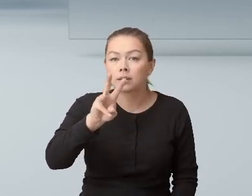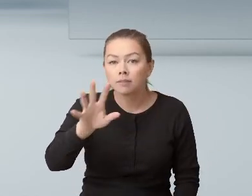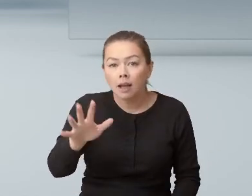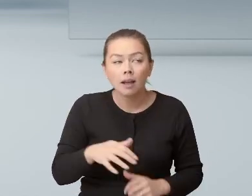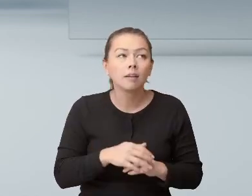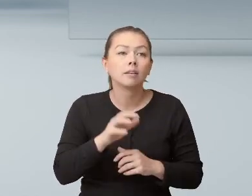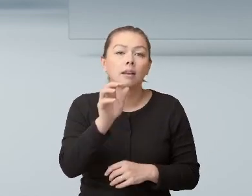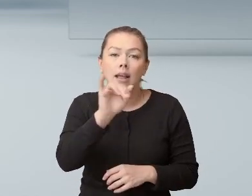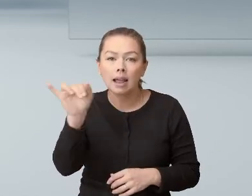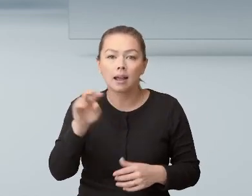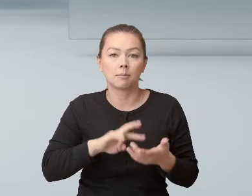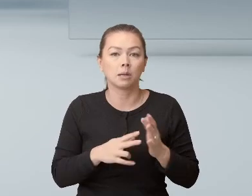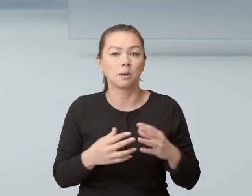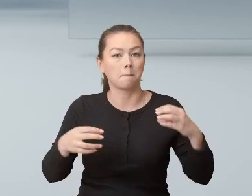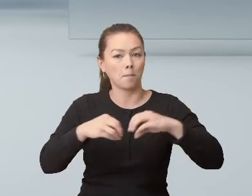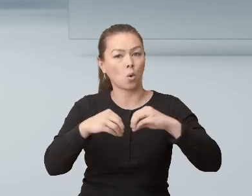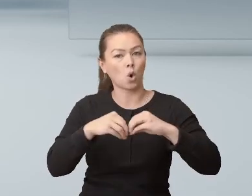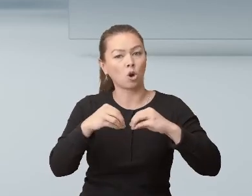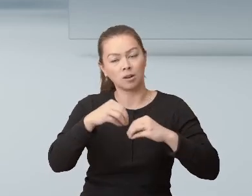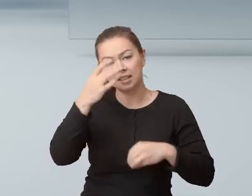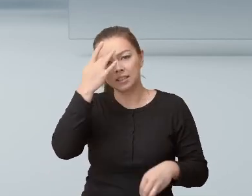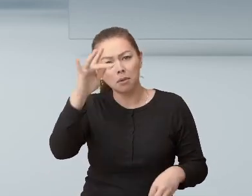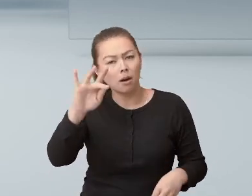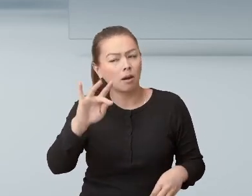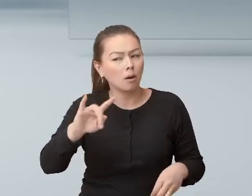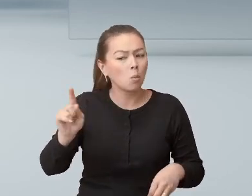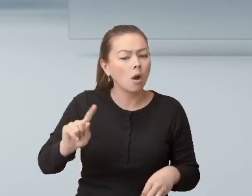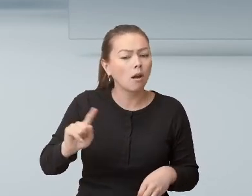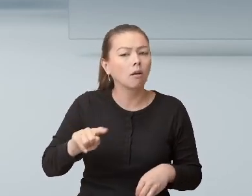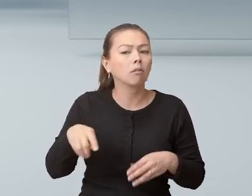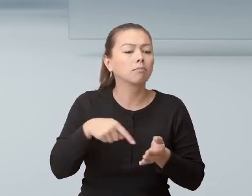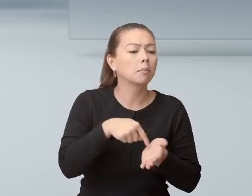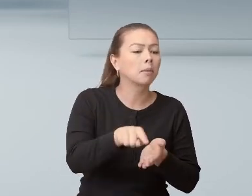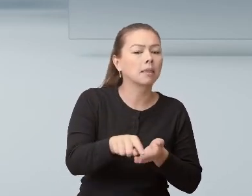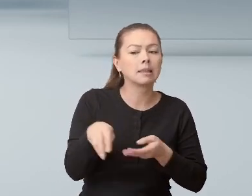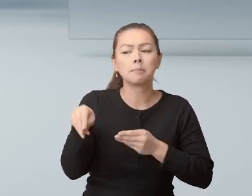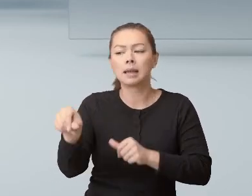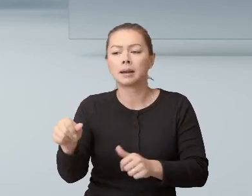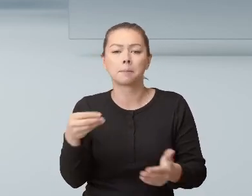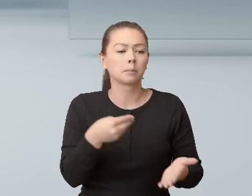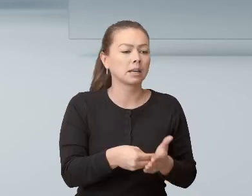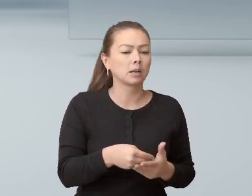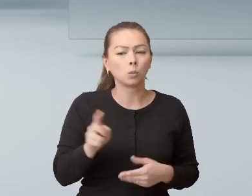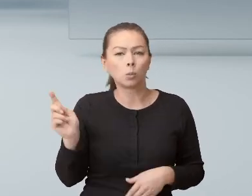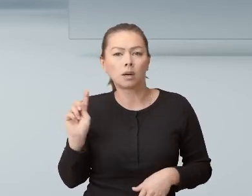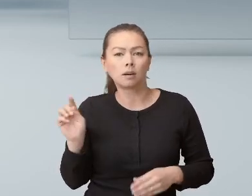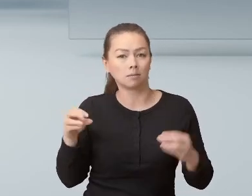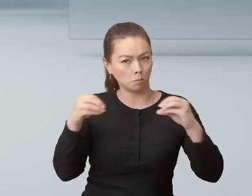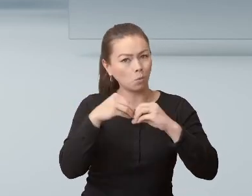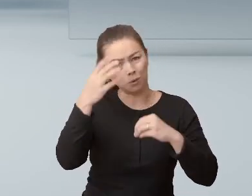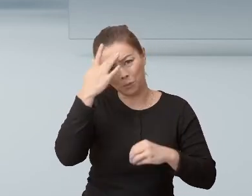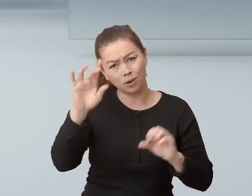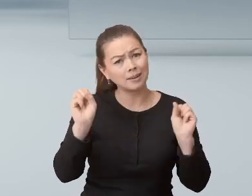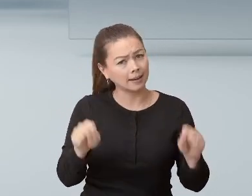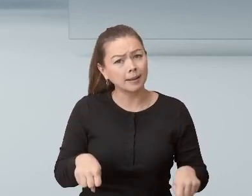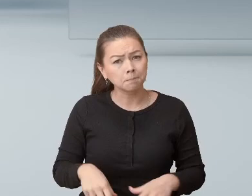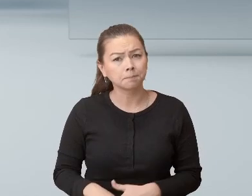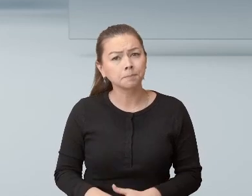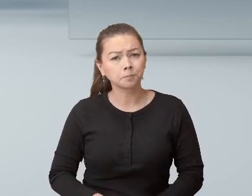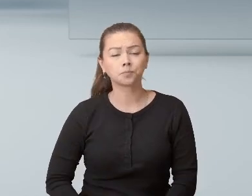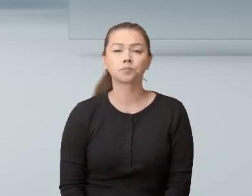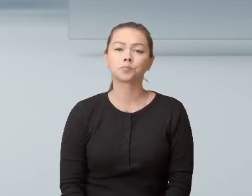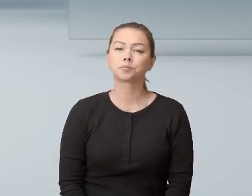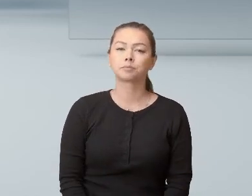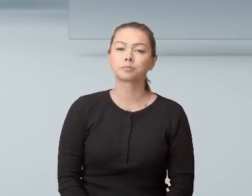be smarter about where you're spending your money on your workforce. Yeah, and Tim, isn't it true that to